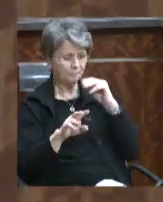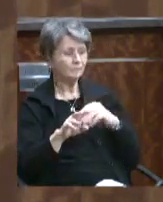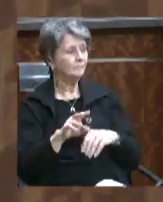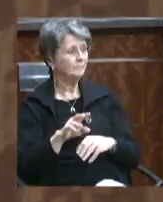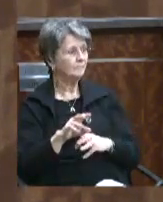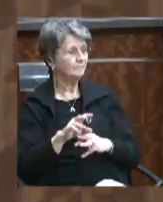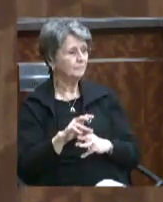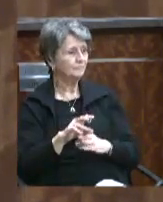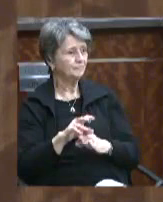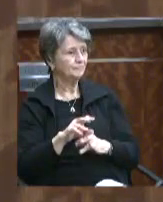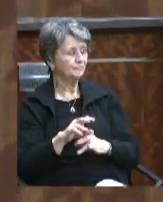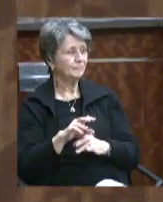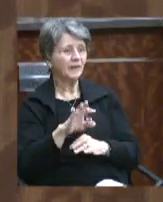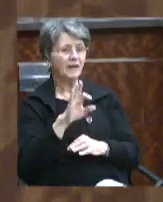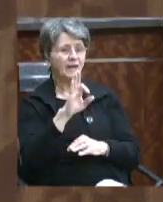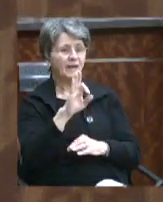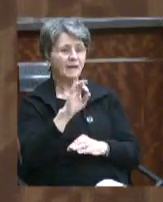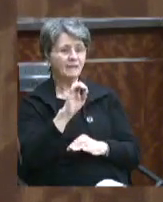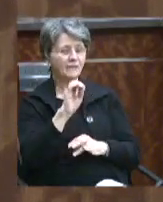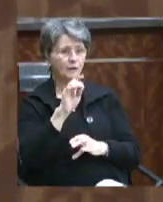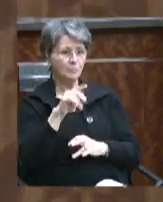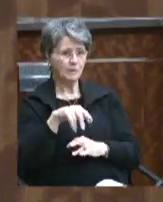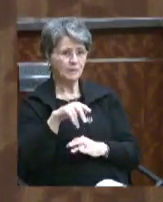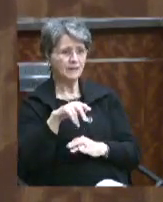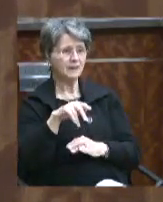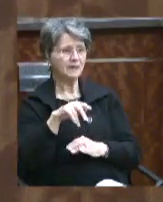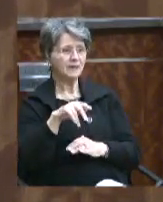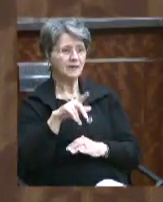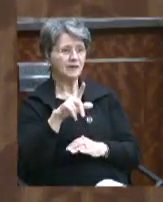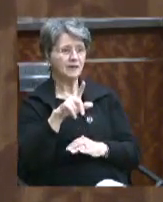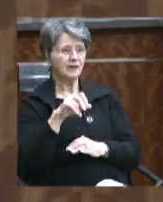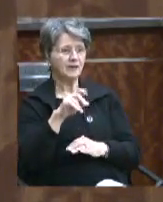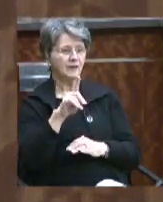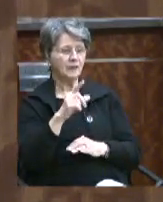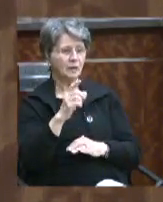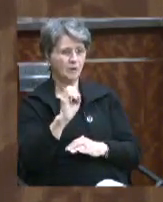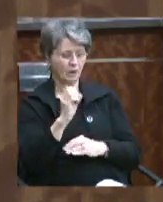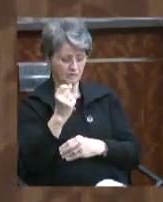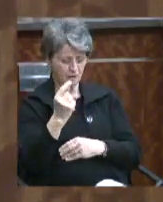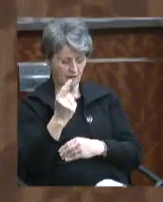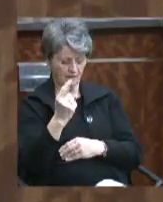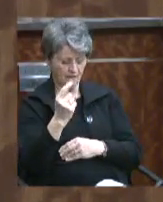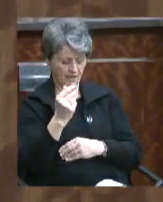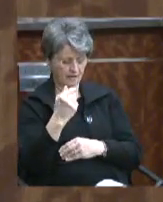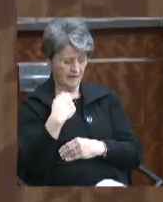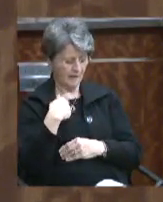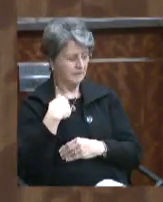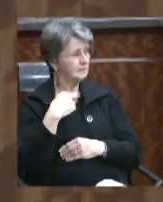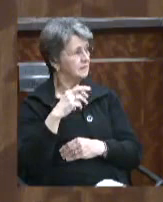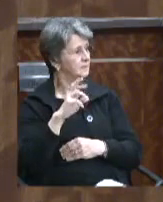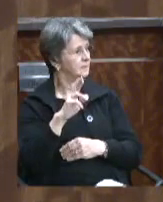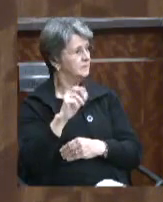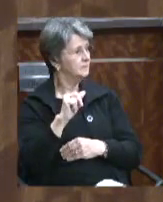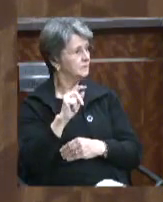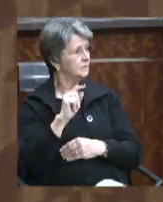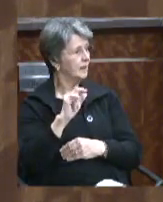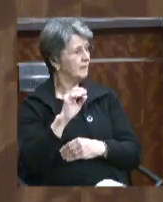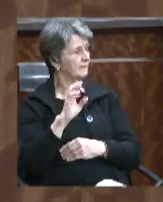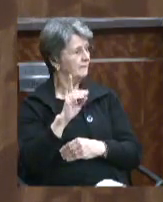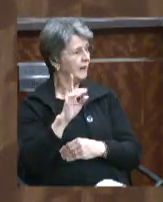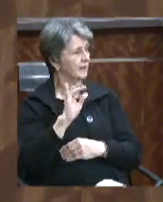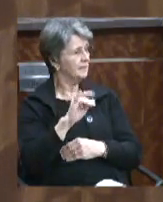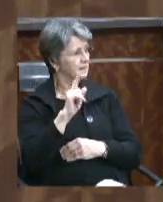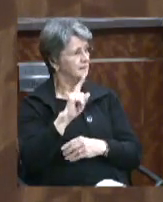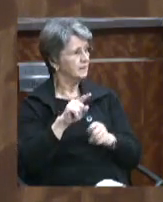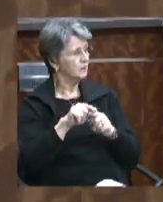note that the Fraternal Order of Police Lodge 11 has ratified this agreement. And predicated on that, I